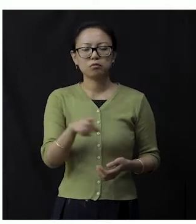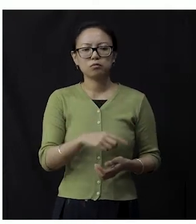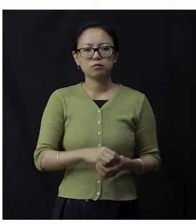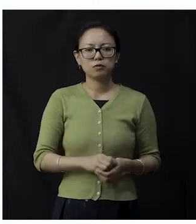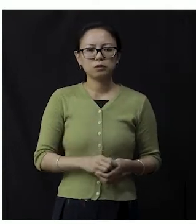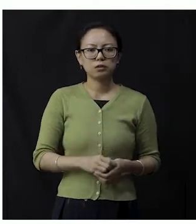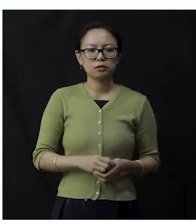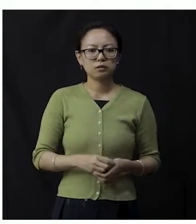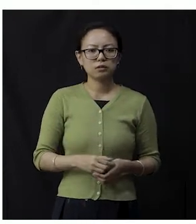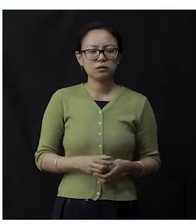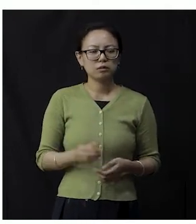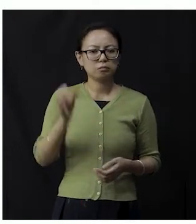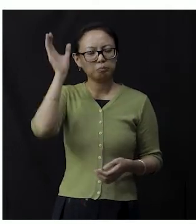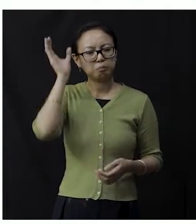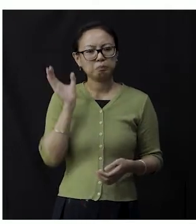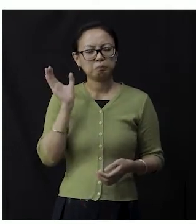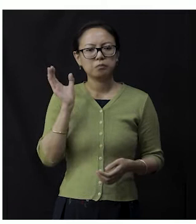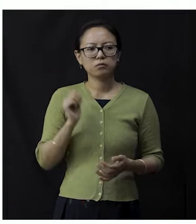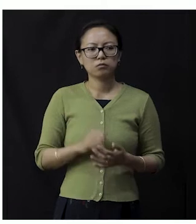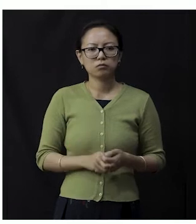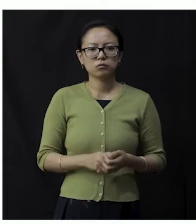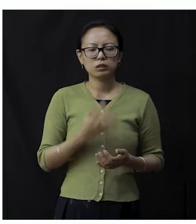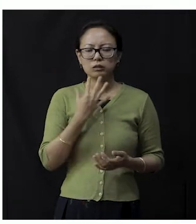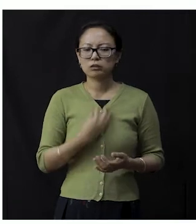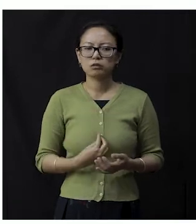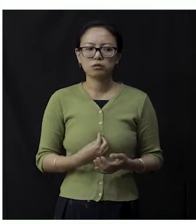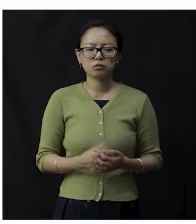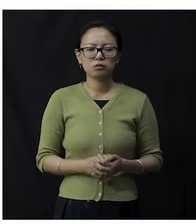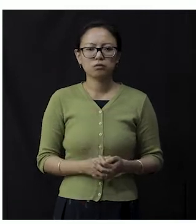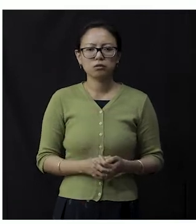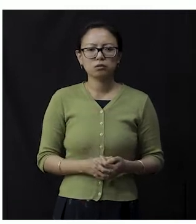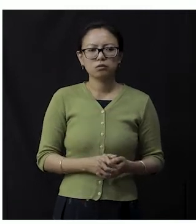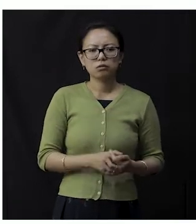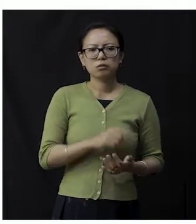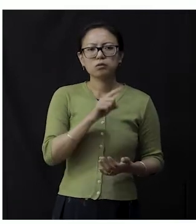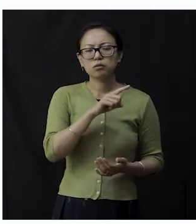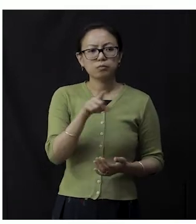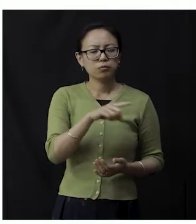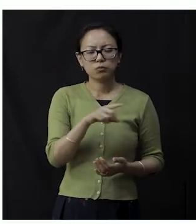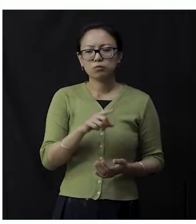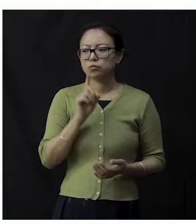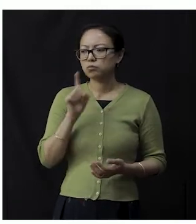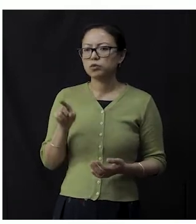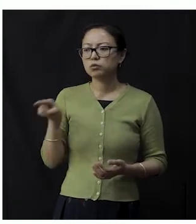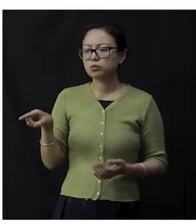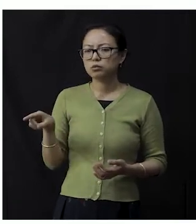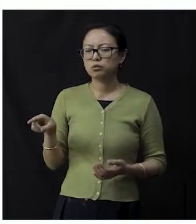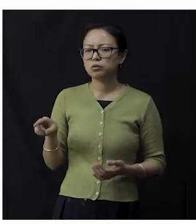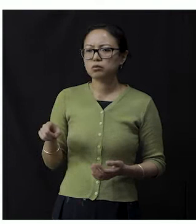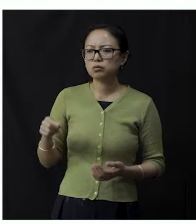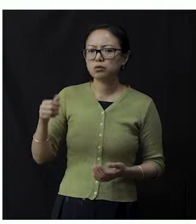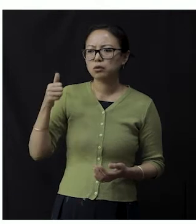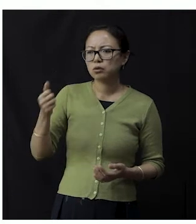why do you have such bad manners? Why can you just not say good morning or good evening? Why do you have to